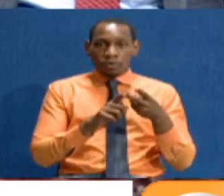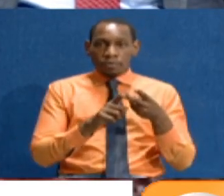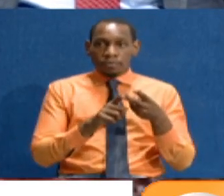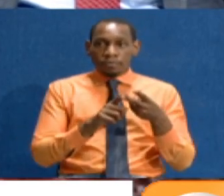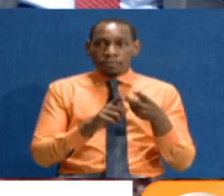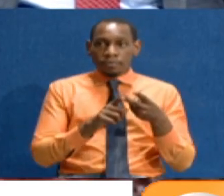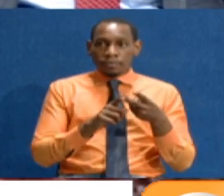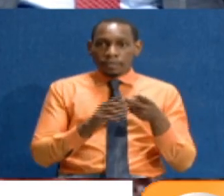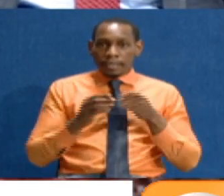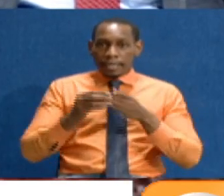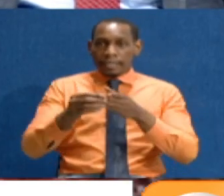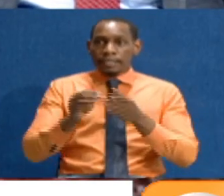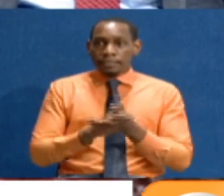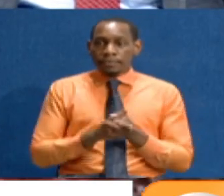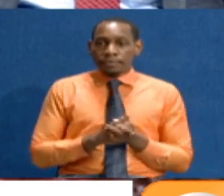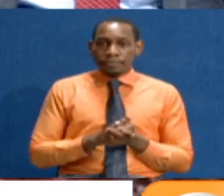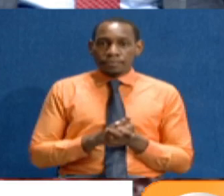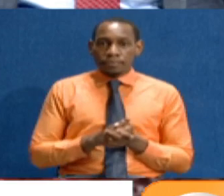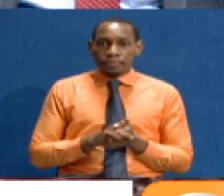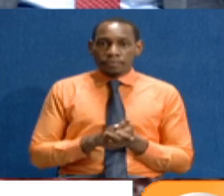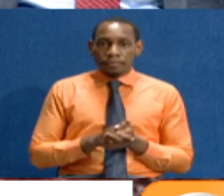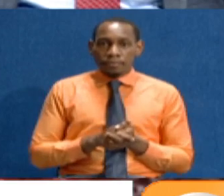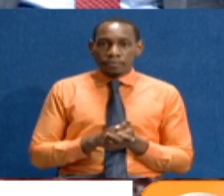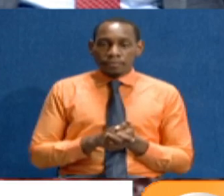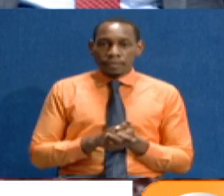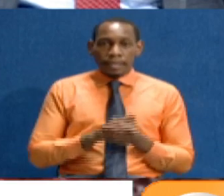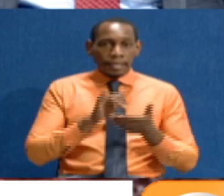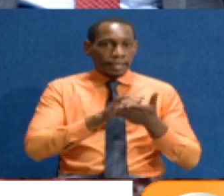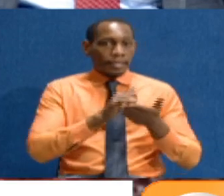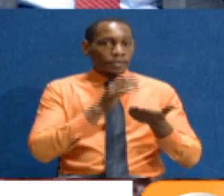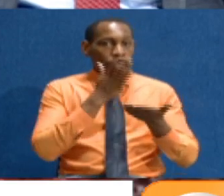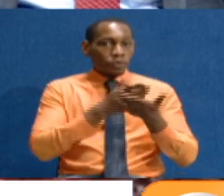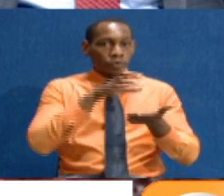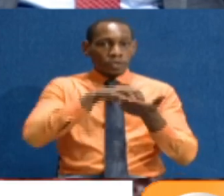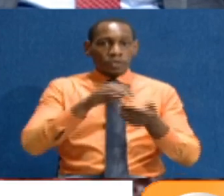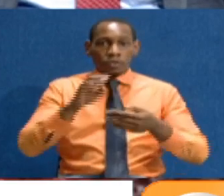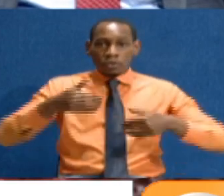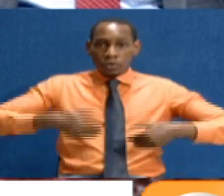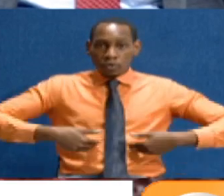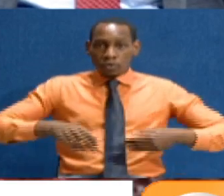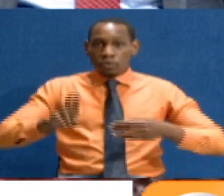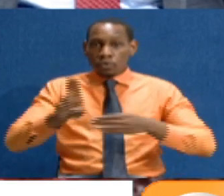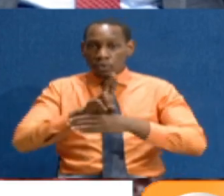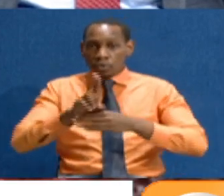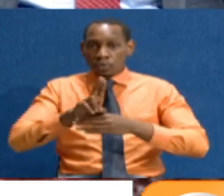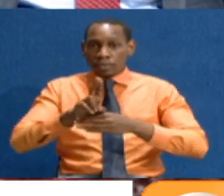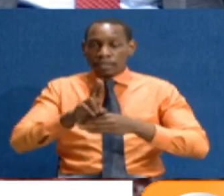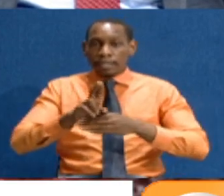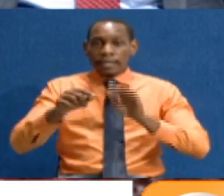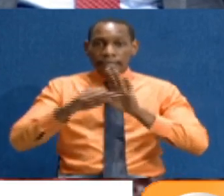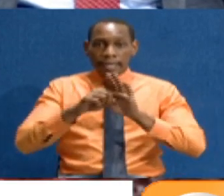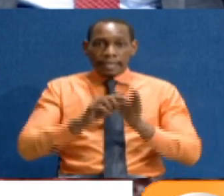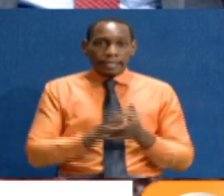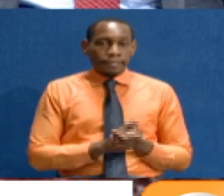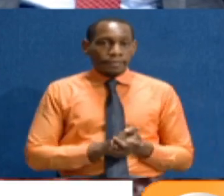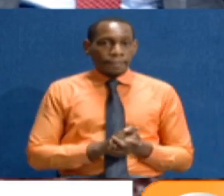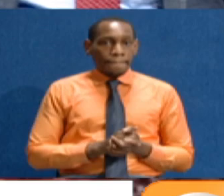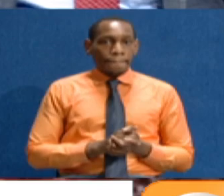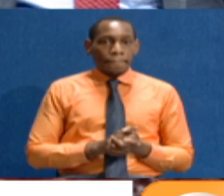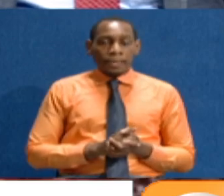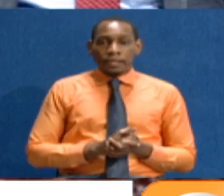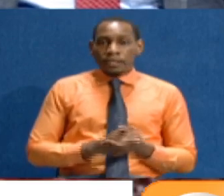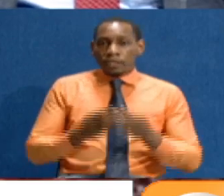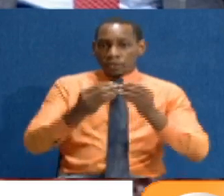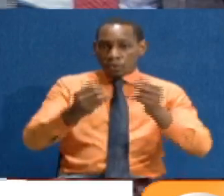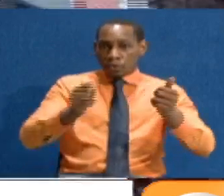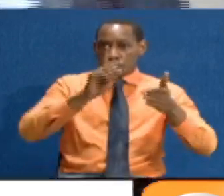and take the leadership. We are here to support you. I'm here to support you. It's the unfortunate reality of youth being used as pawns. But let me finish with you, Dr. Gidhua, in terms of what can